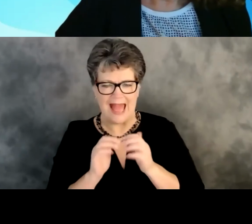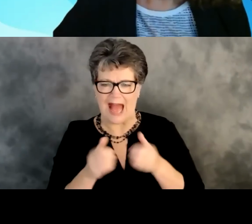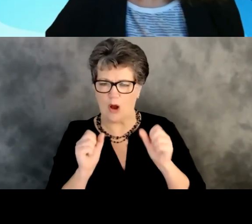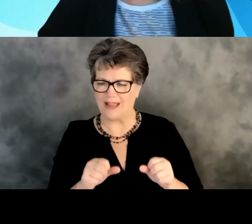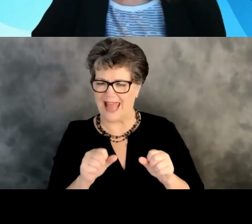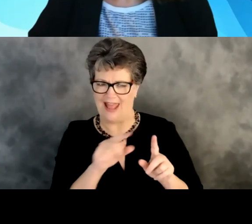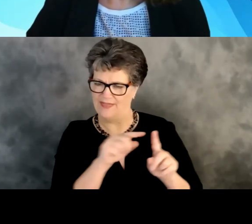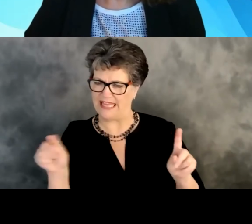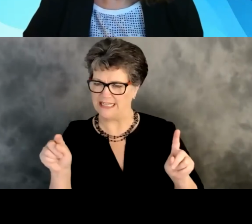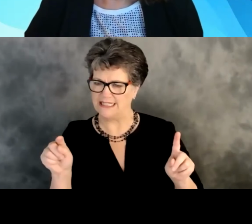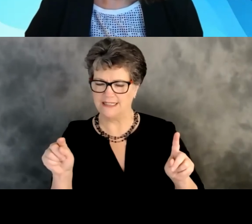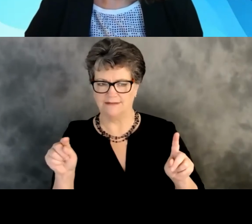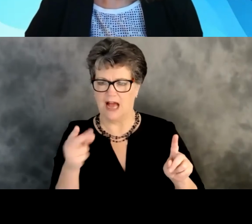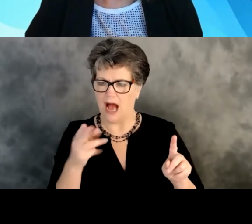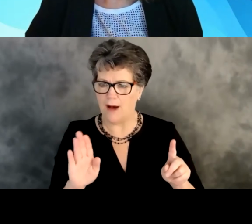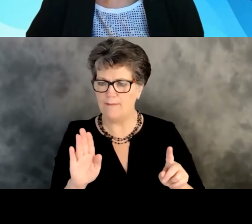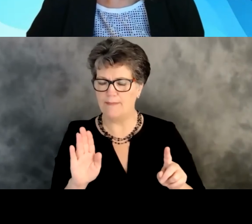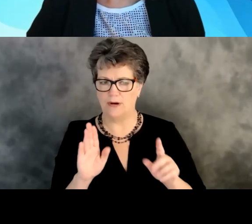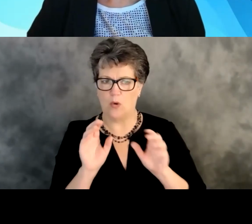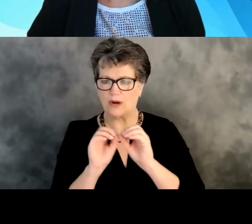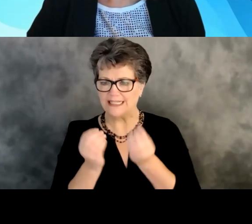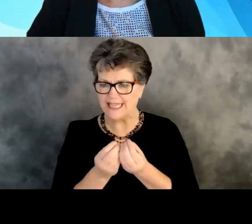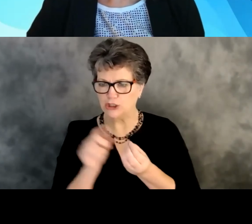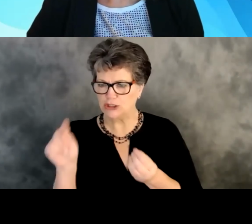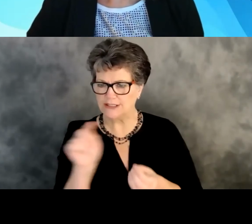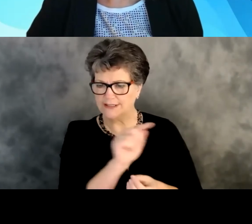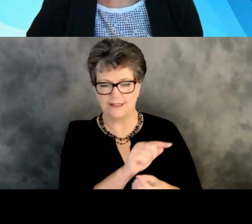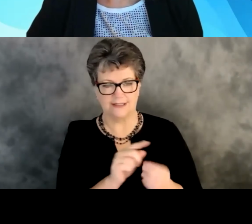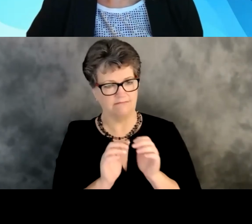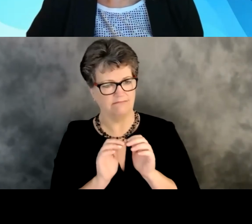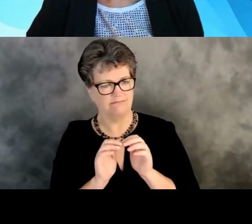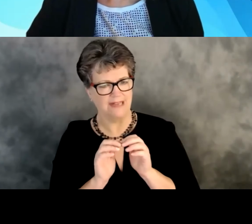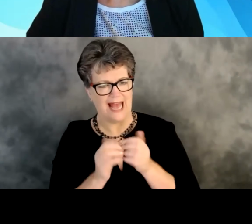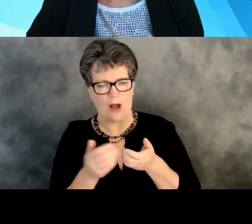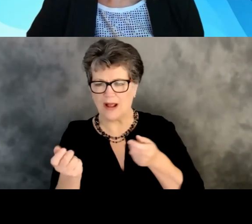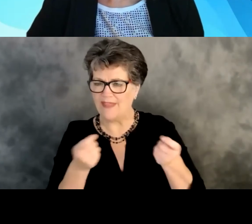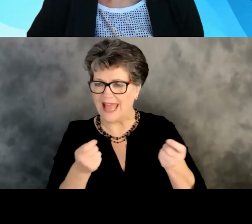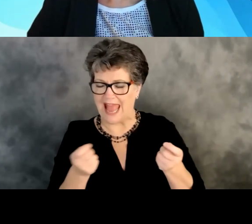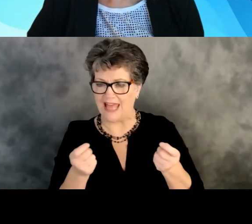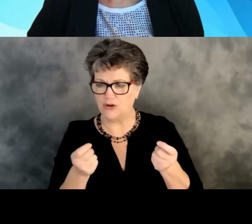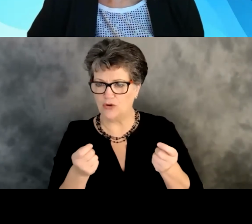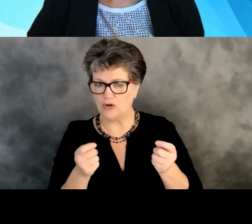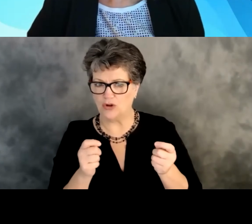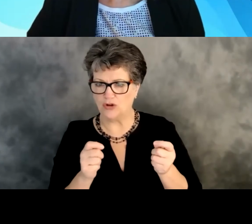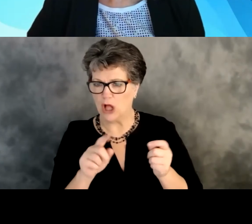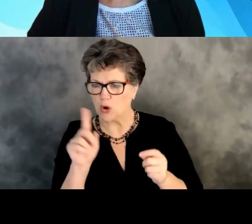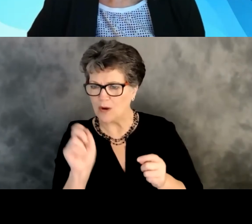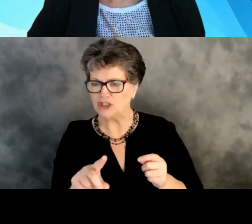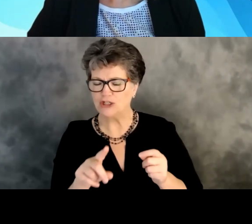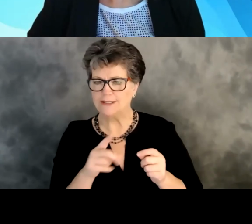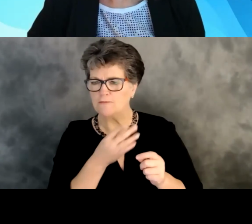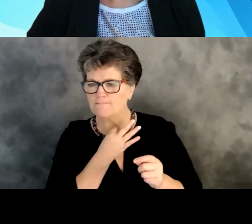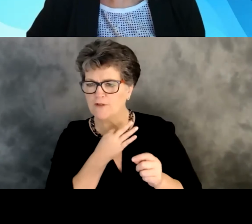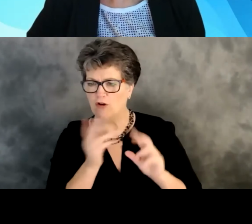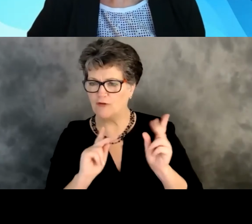these hub organizations handle inquiries for people